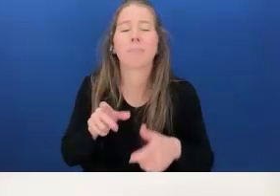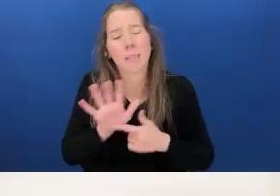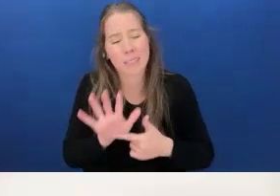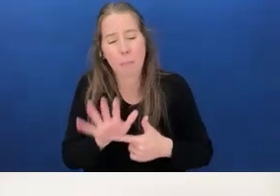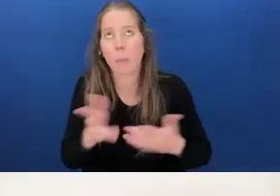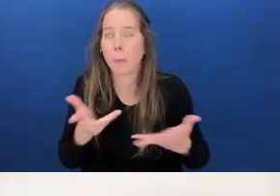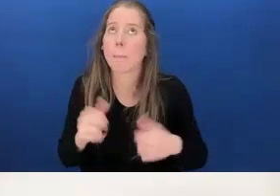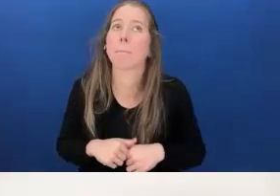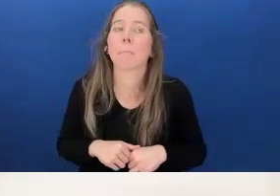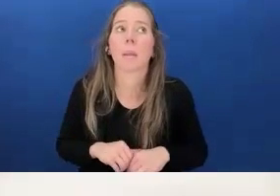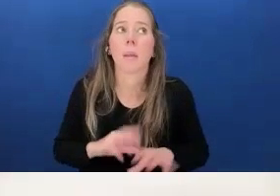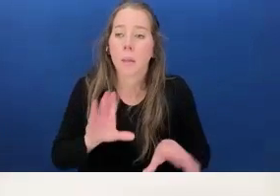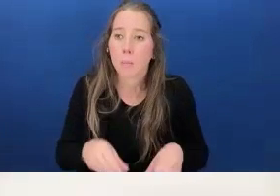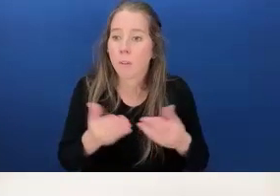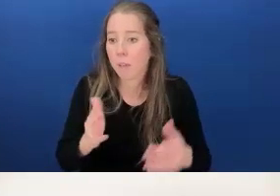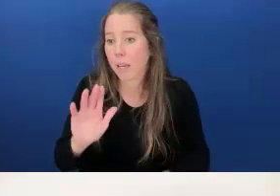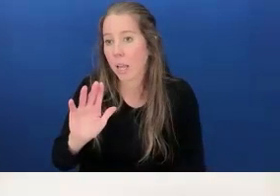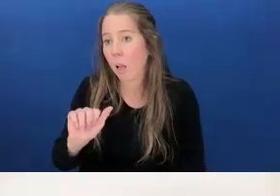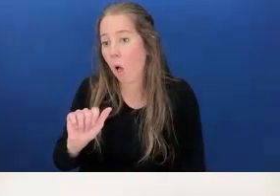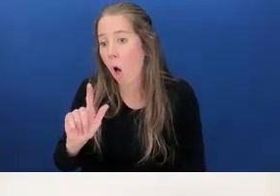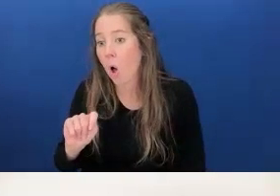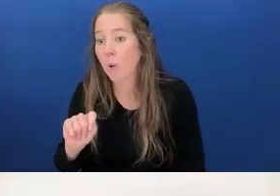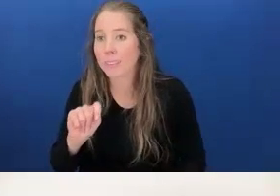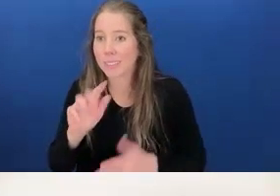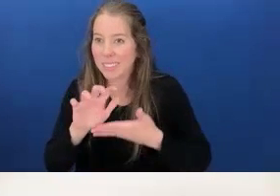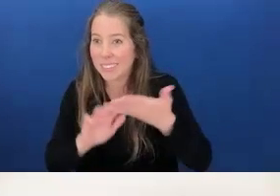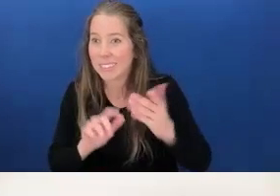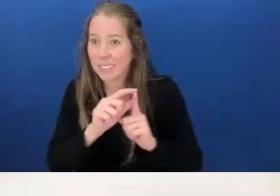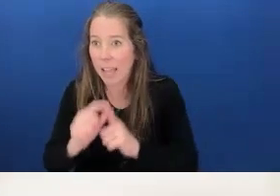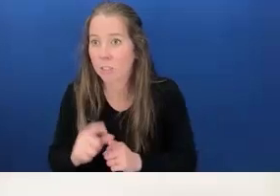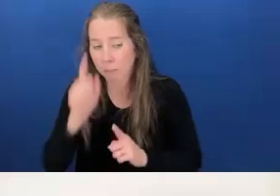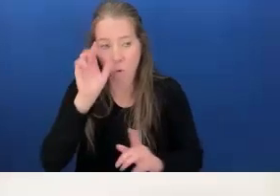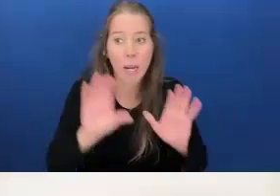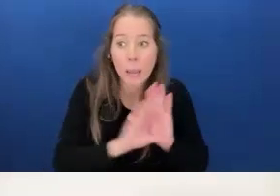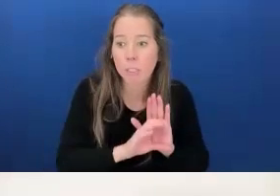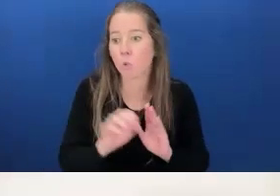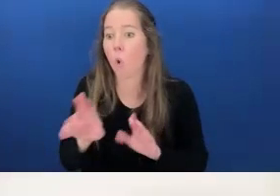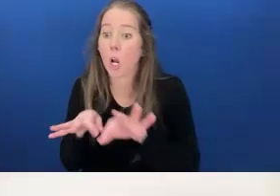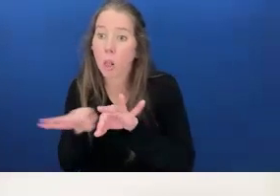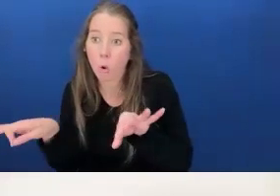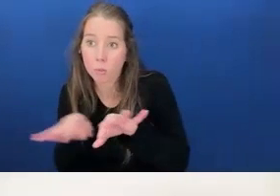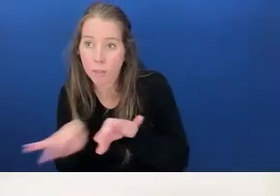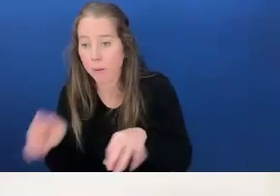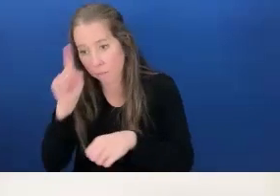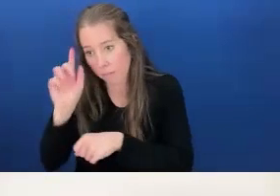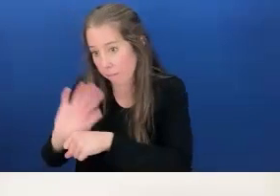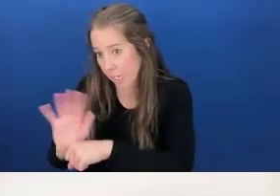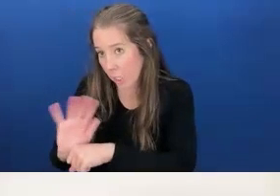example, providing alt text to images or closed captions, which what we're talking about today for